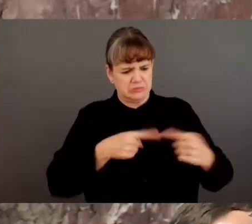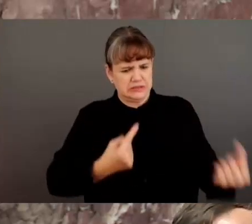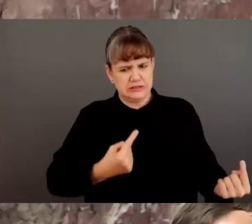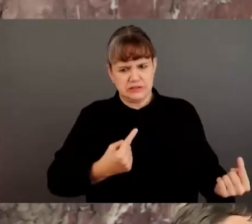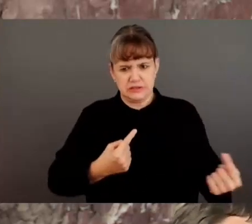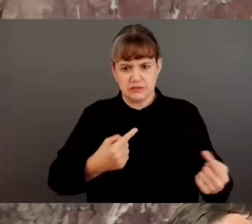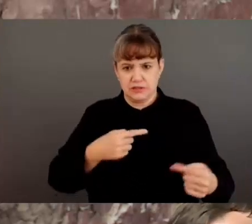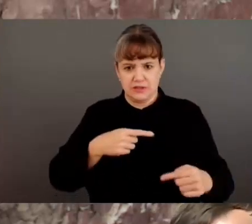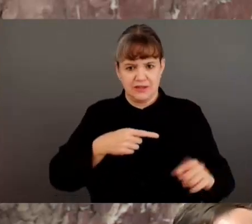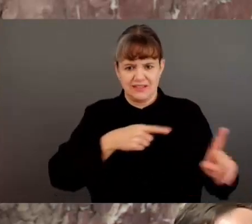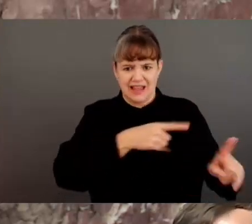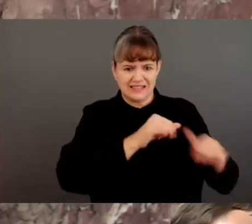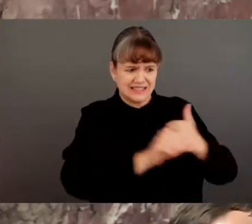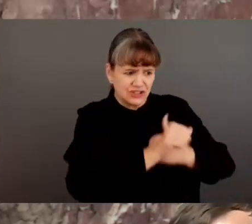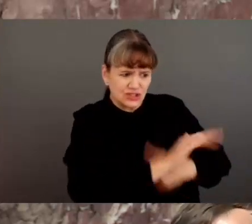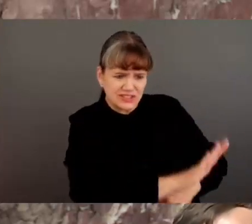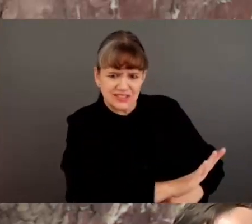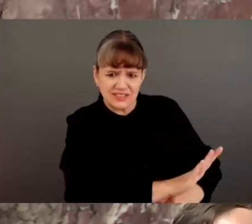true.